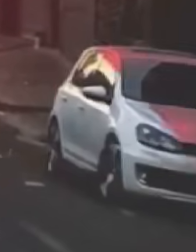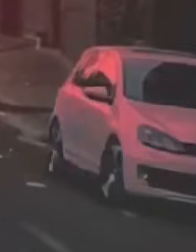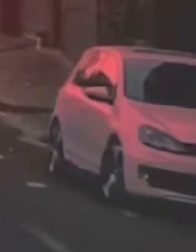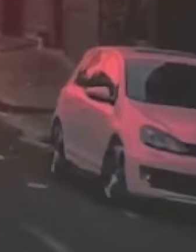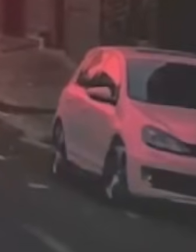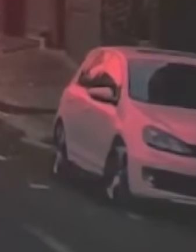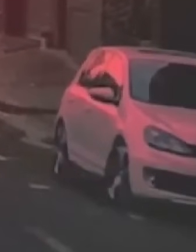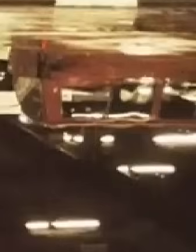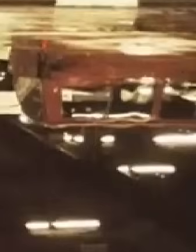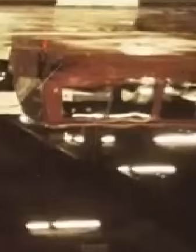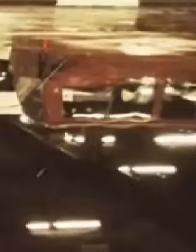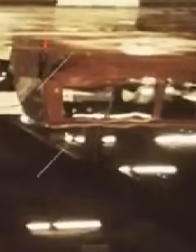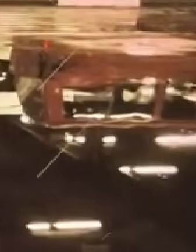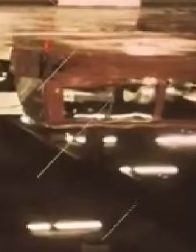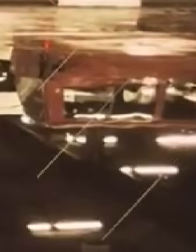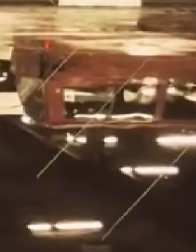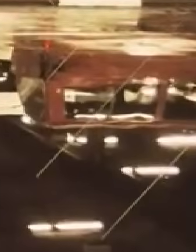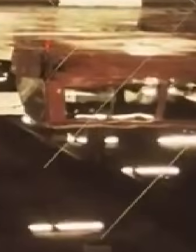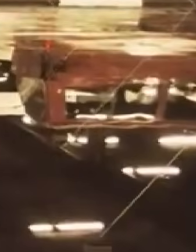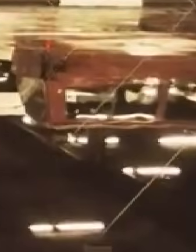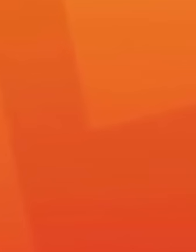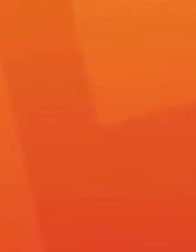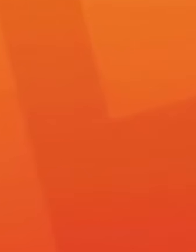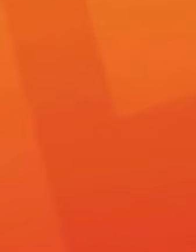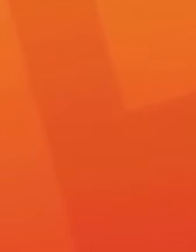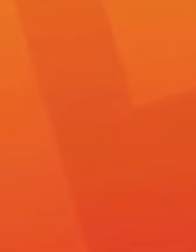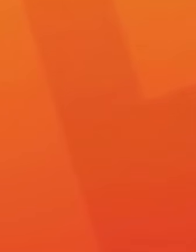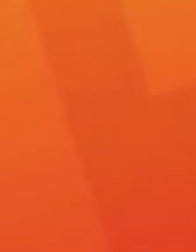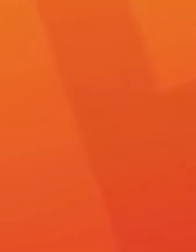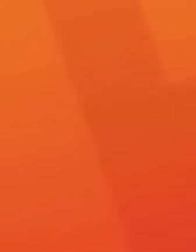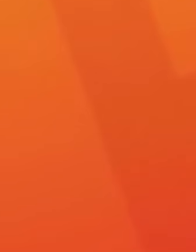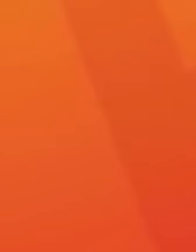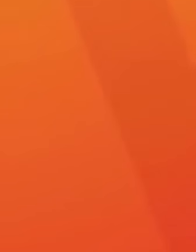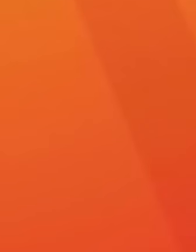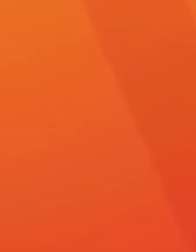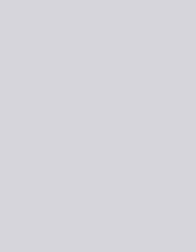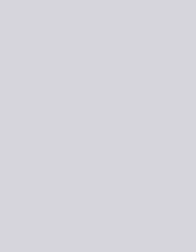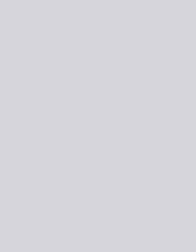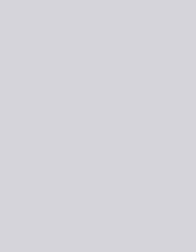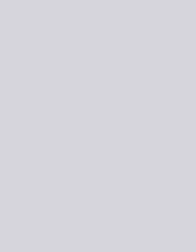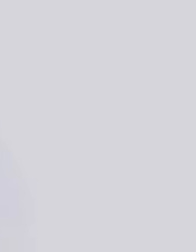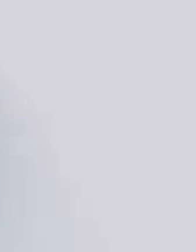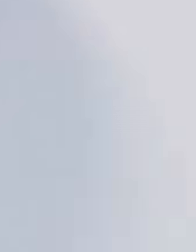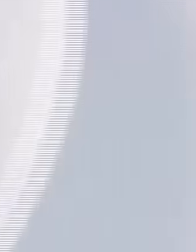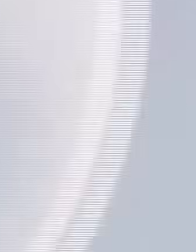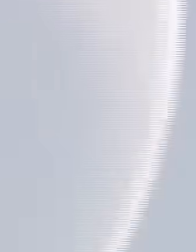That is Expressions, Mondays at 5 p.m. only on SABC1.